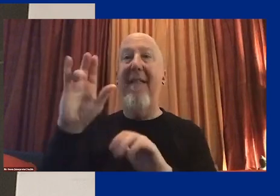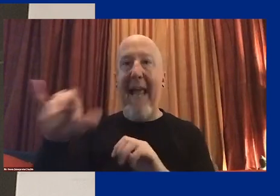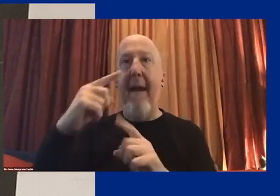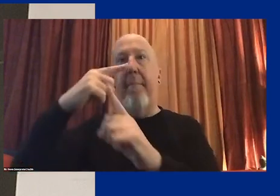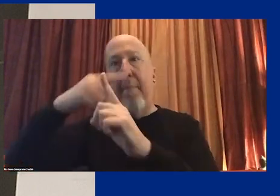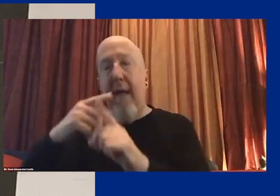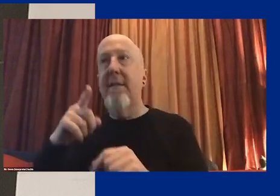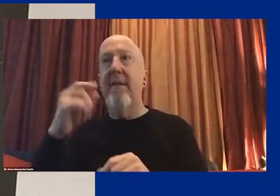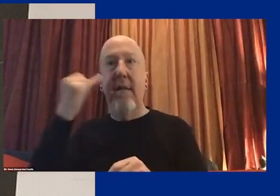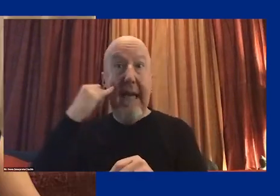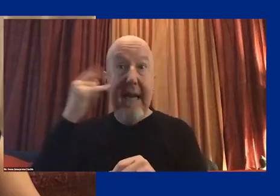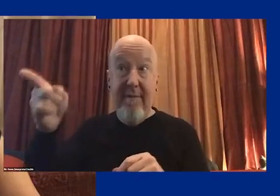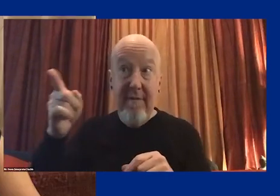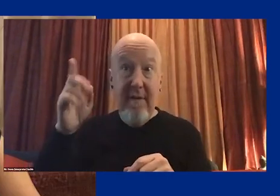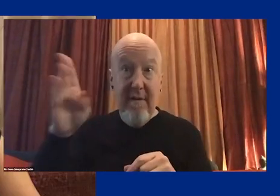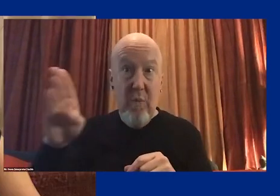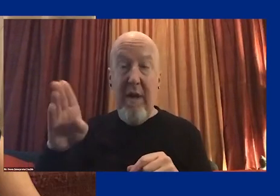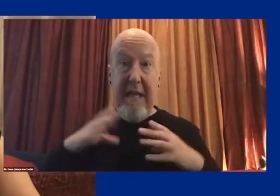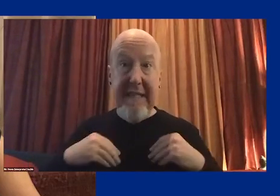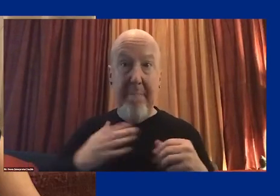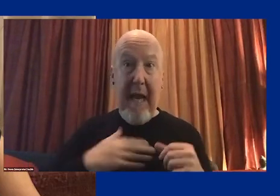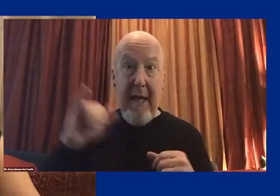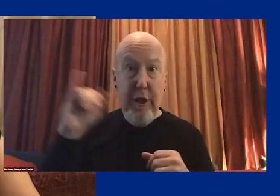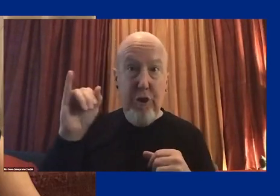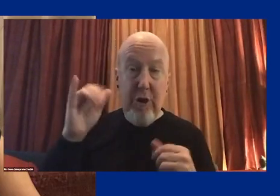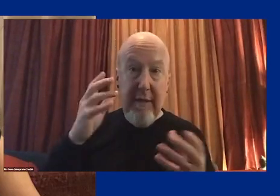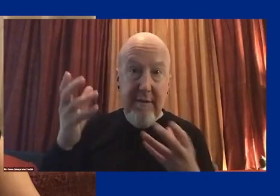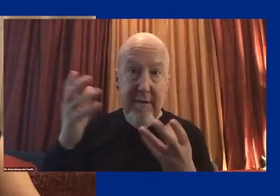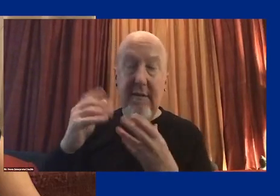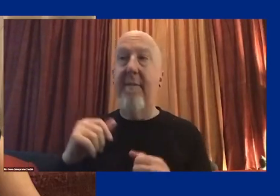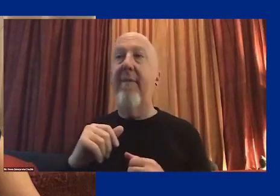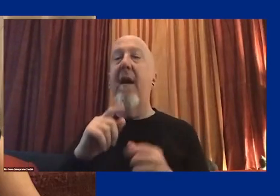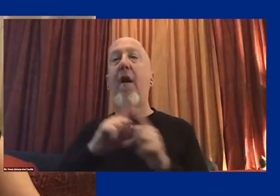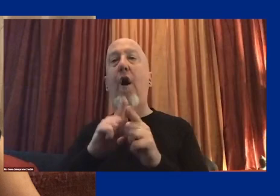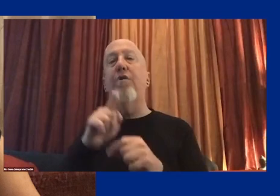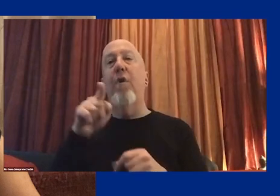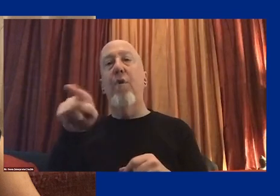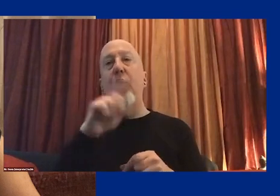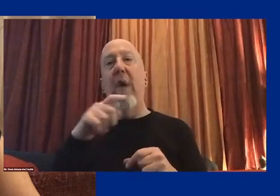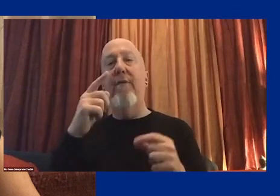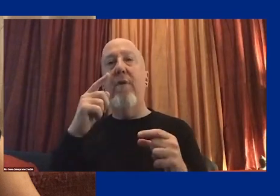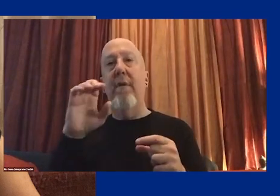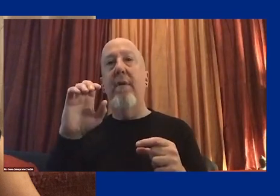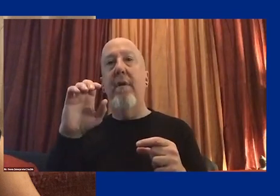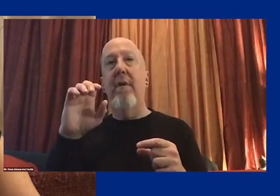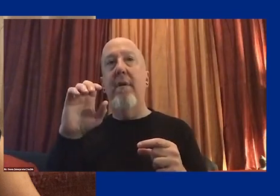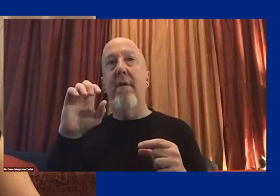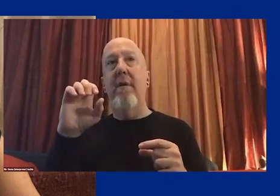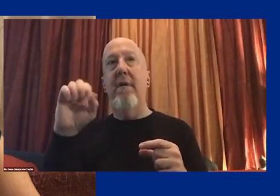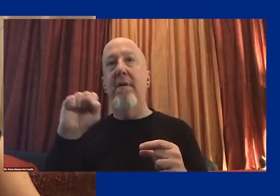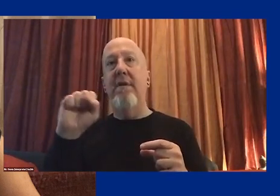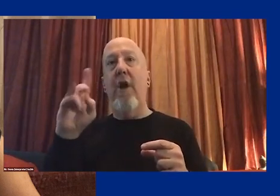Thank you. And this is Susan. And also, obviously, you have to consider your own safety and